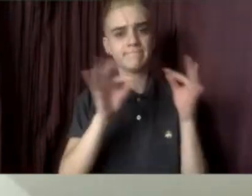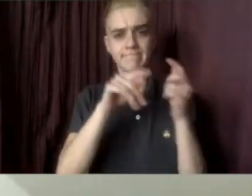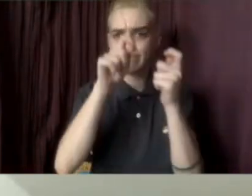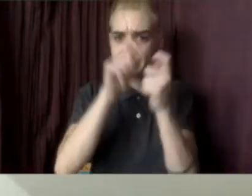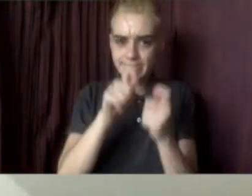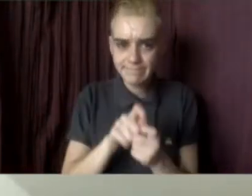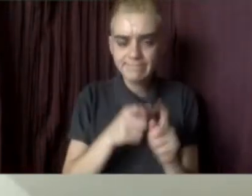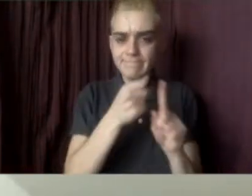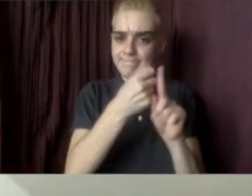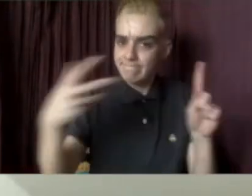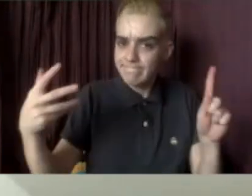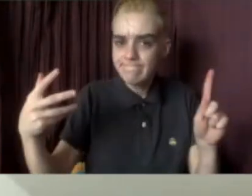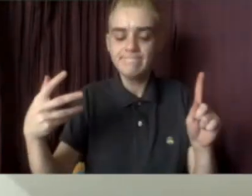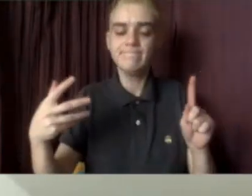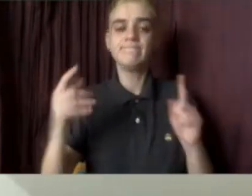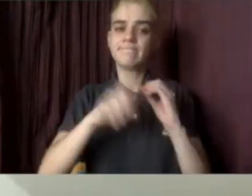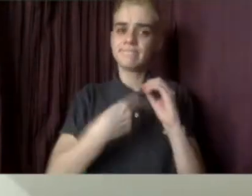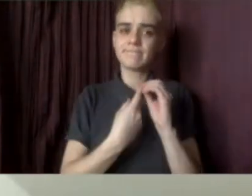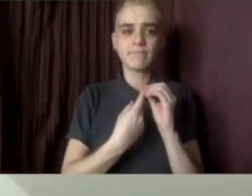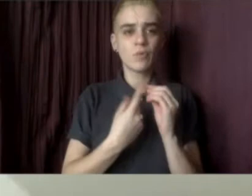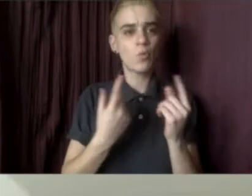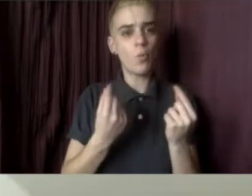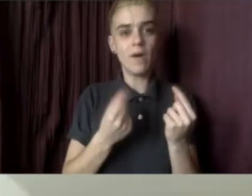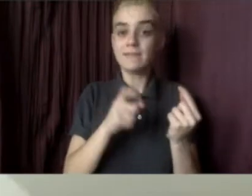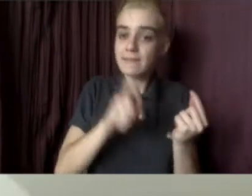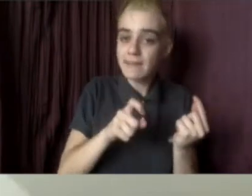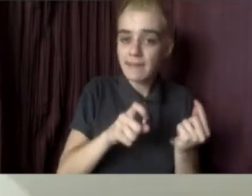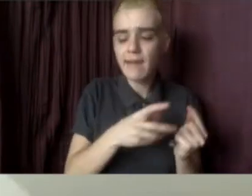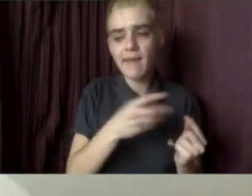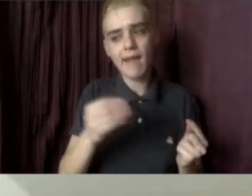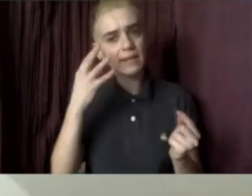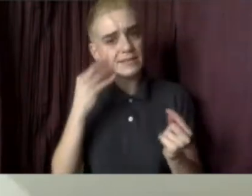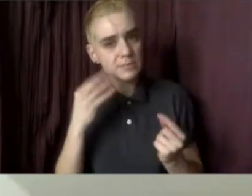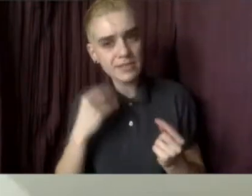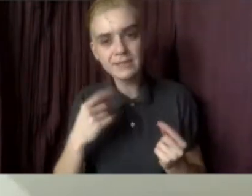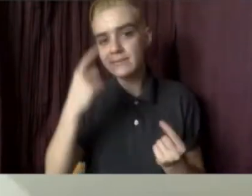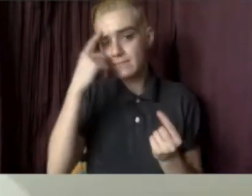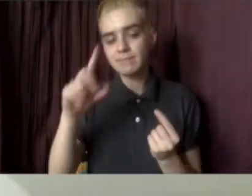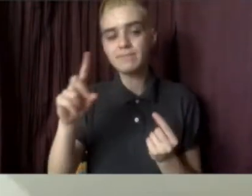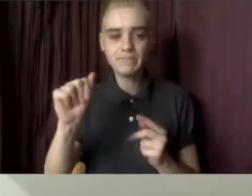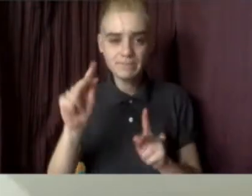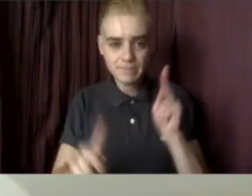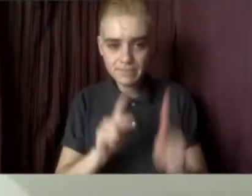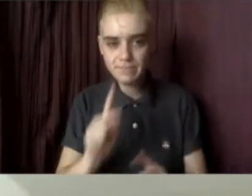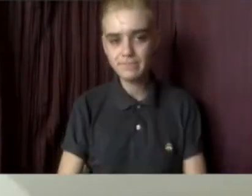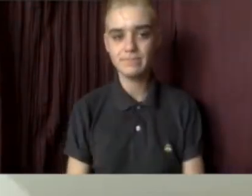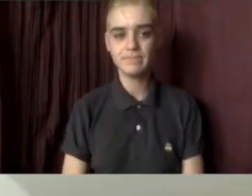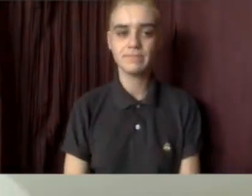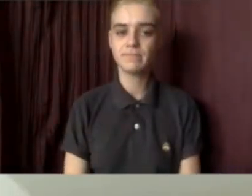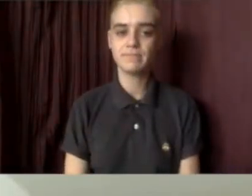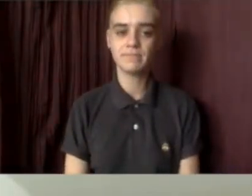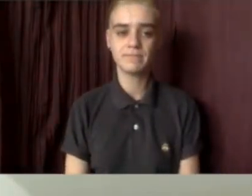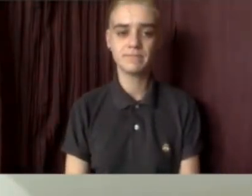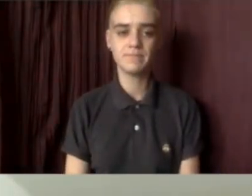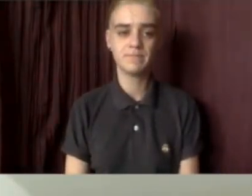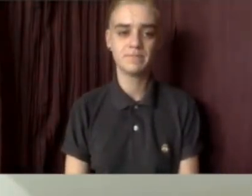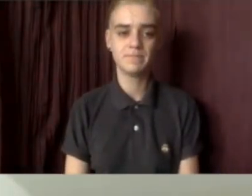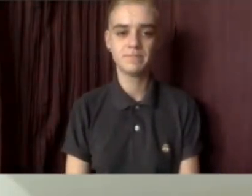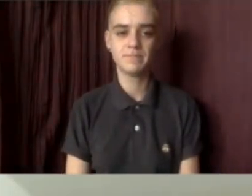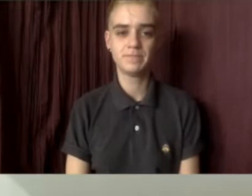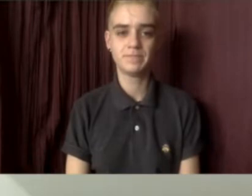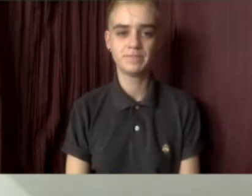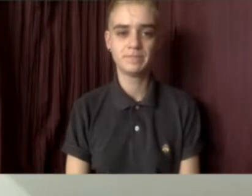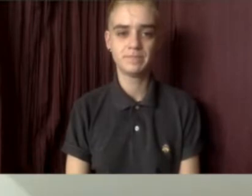hand daunting, but I think on the other hand, you listed different ways to engage. There are all sorts of